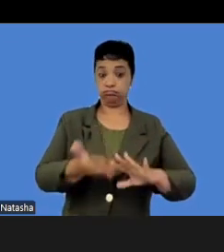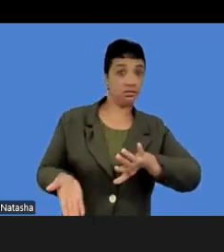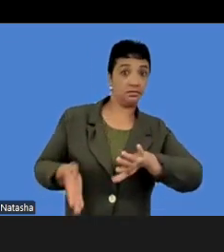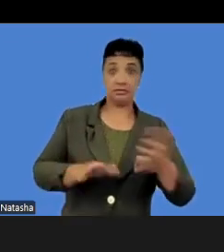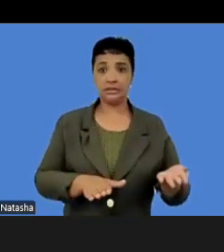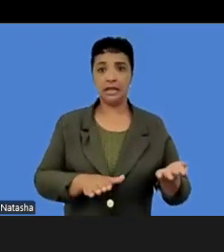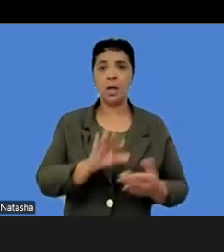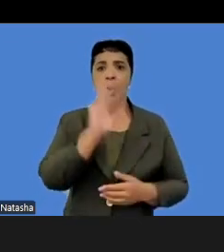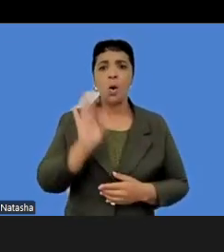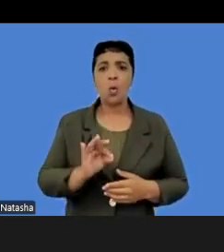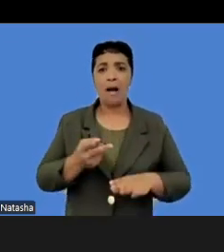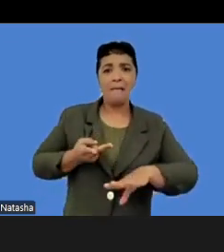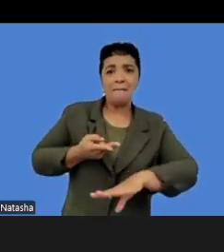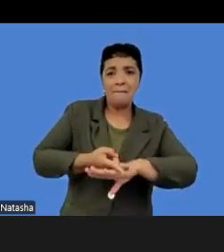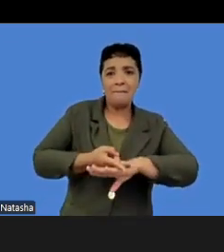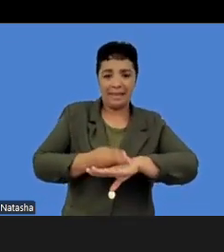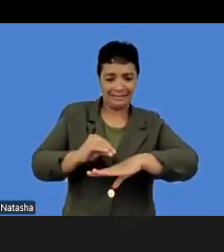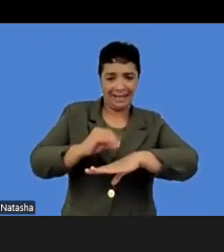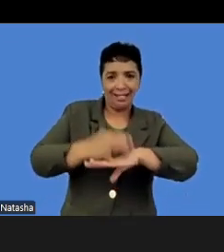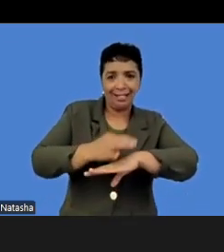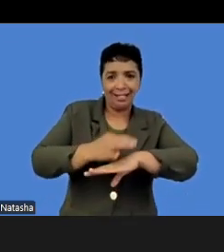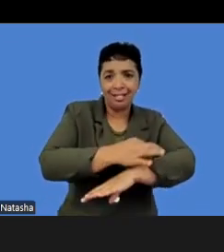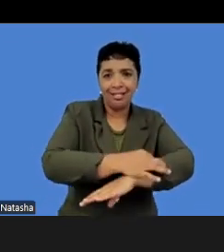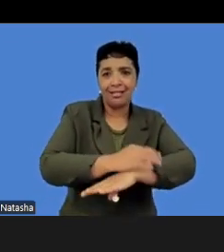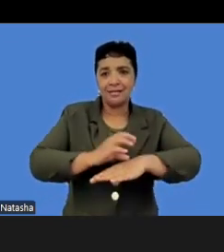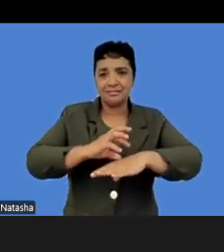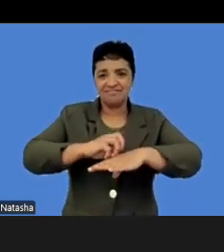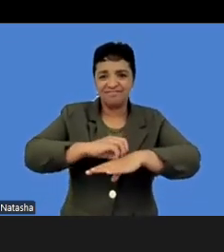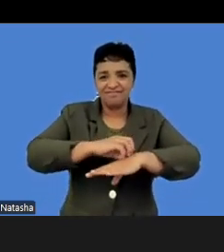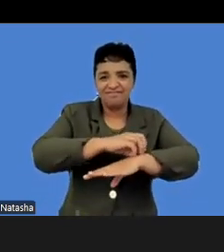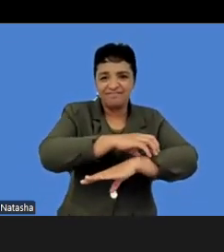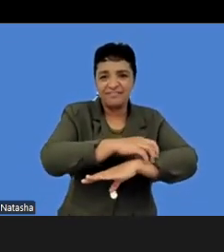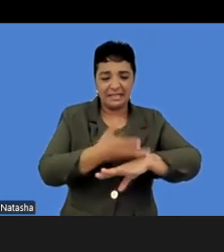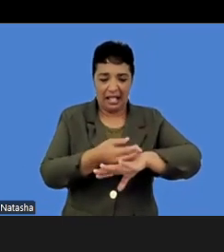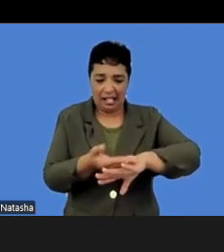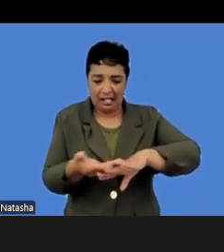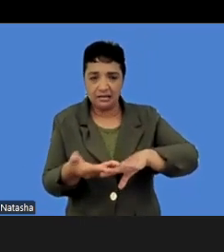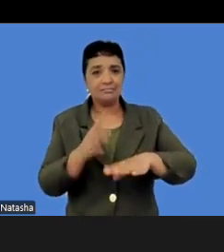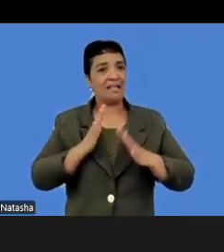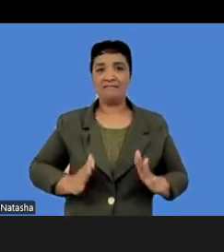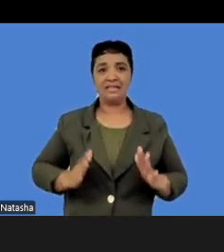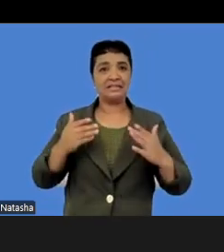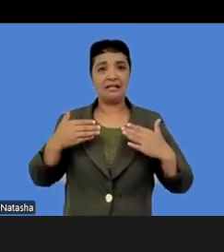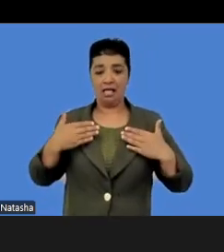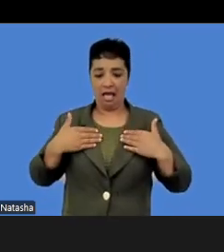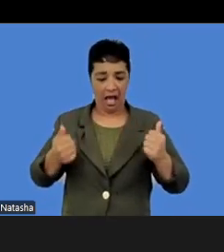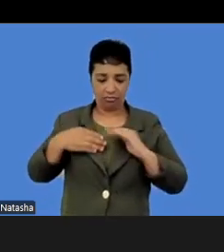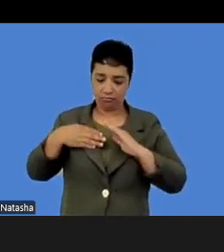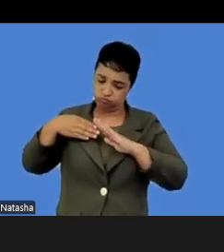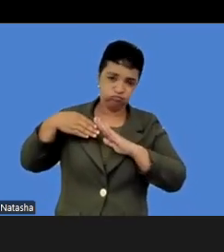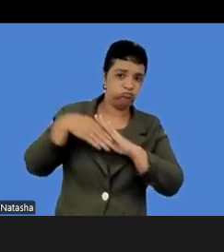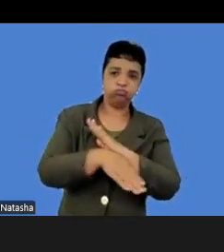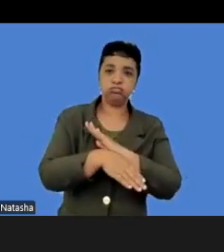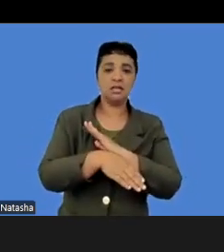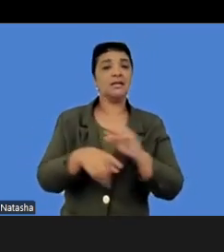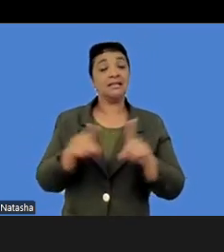bed sores and other things that resulted due to their physical health, which was completely ignored, and their